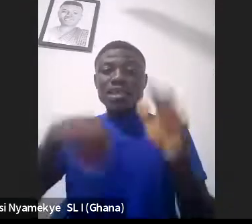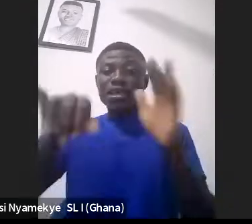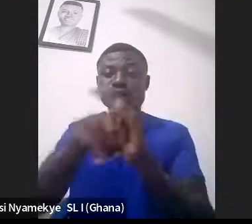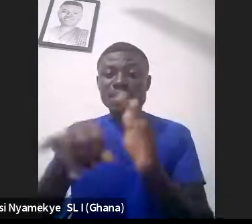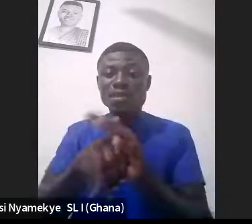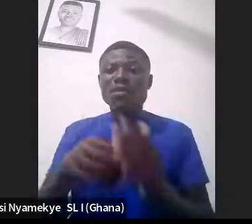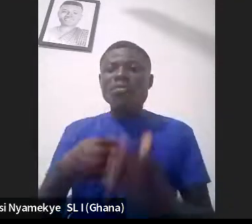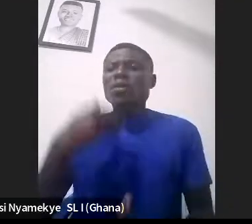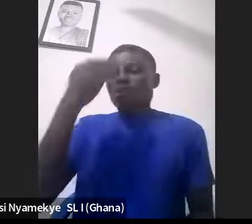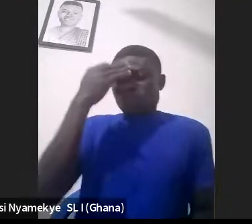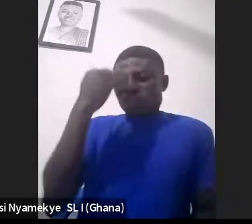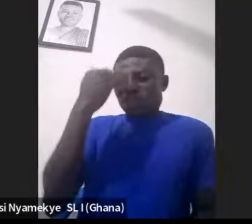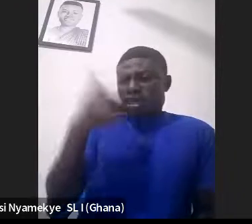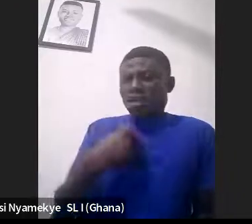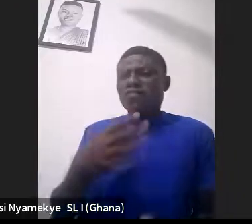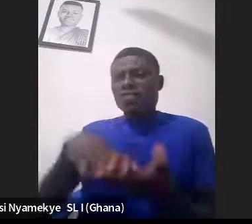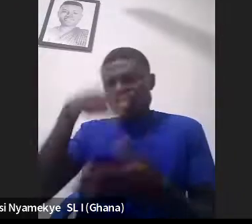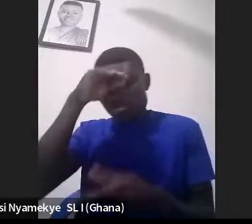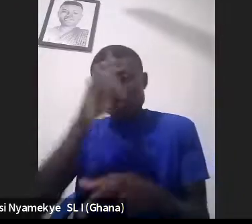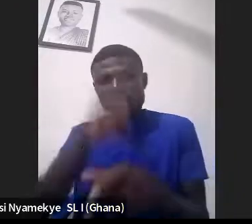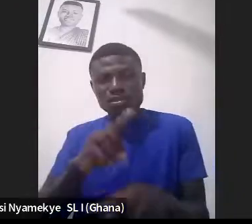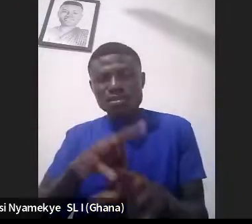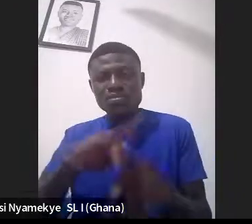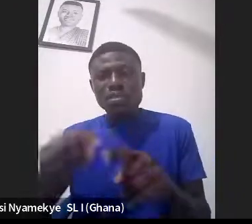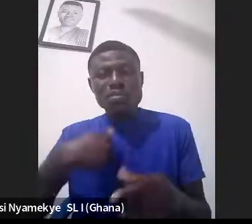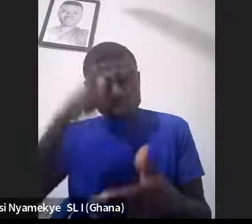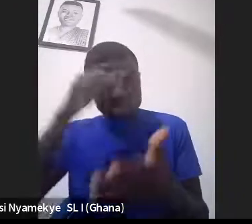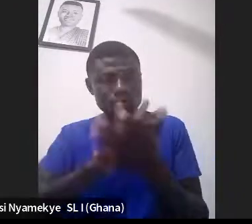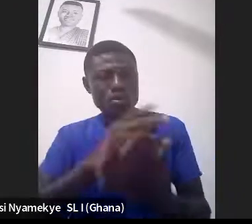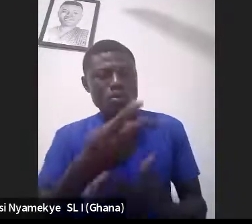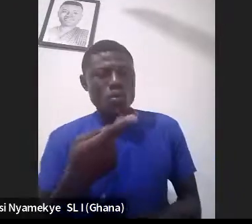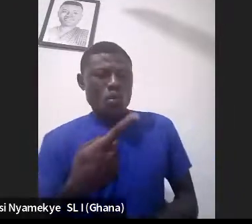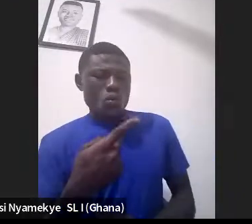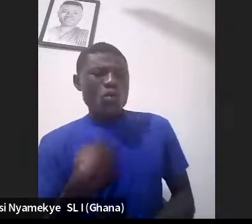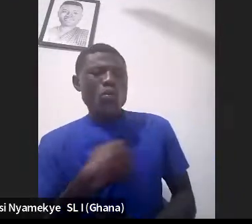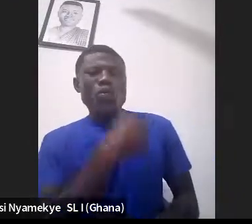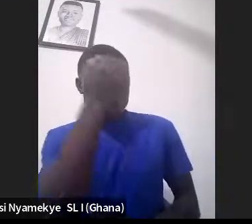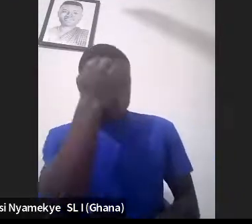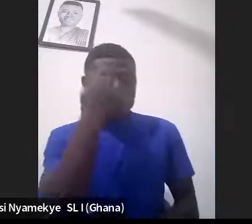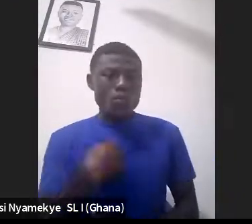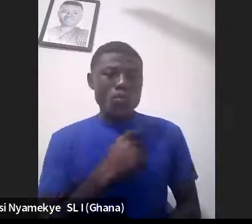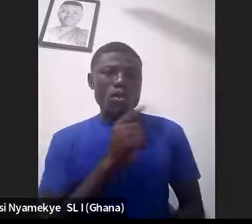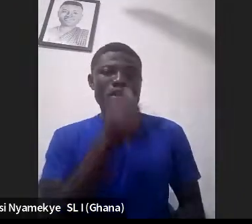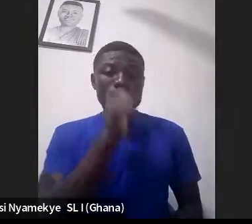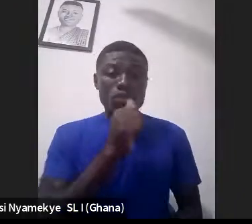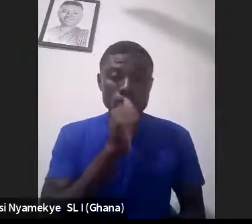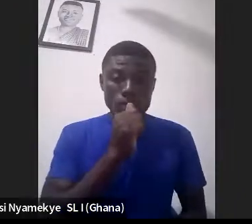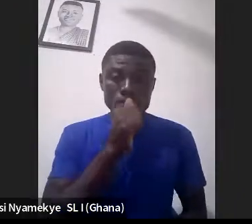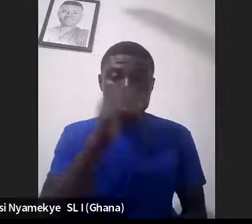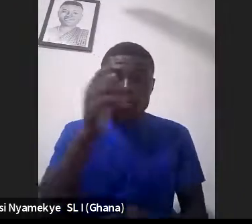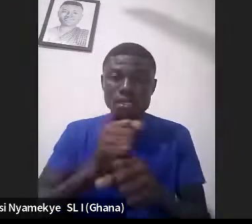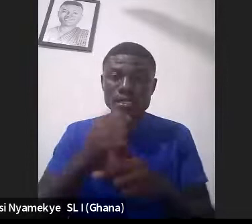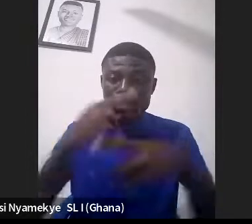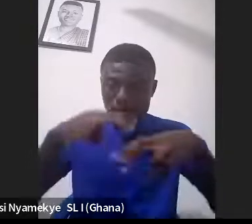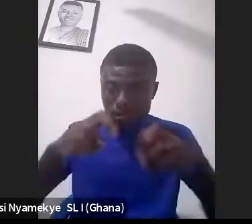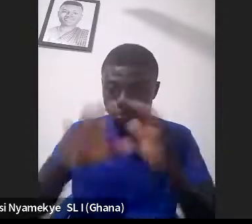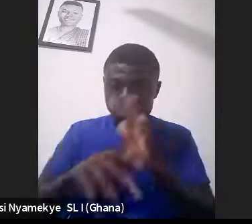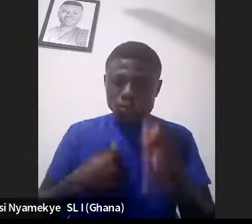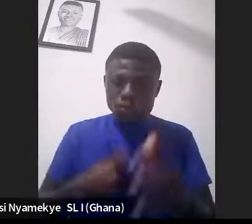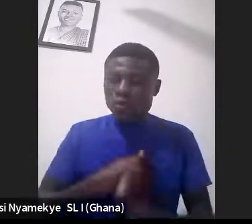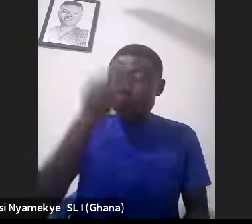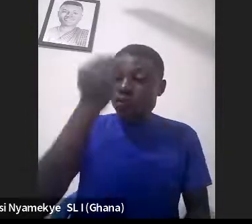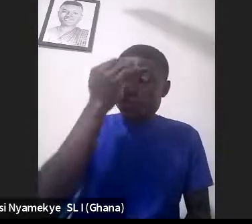was dyslexic, my husband as well, we went privately to get a diagnosis, and